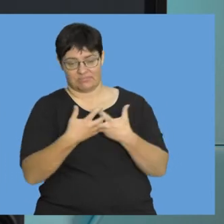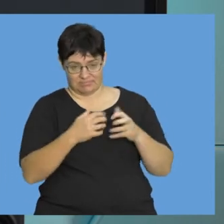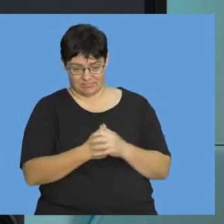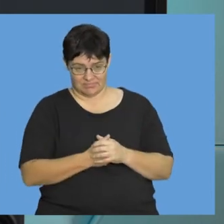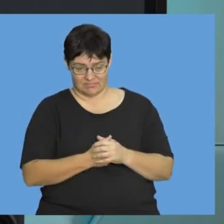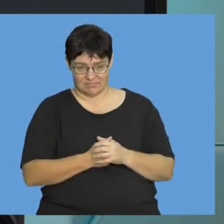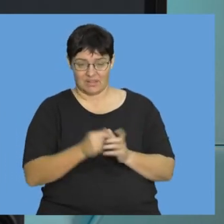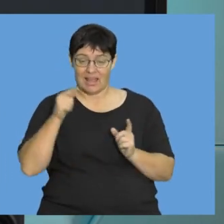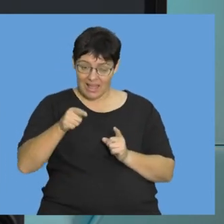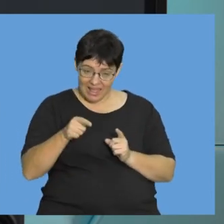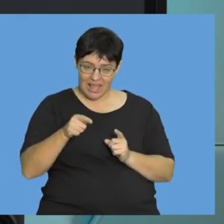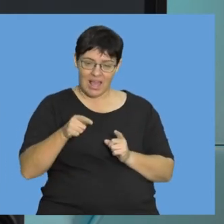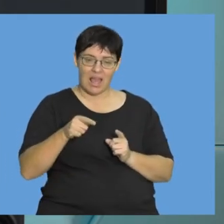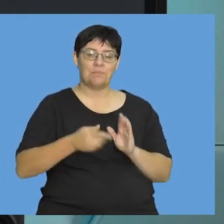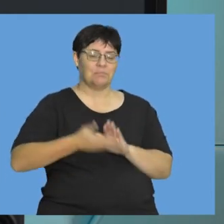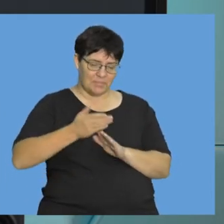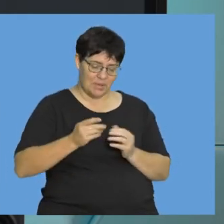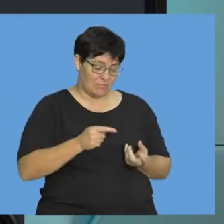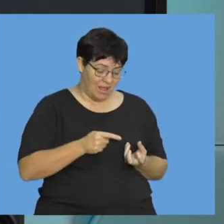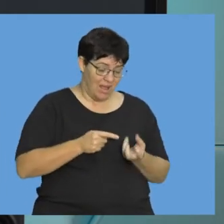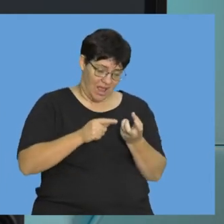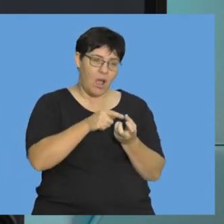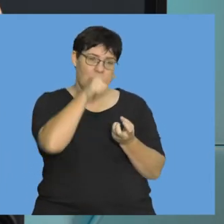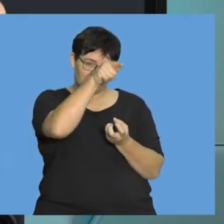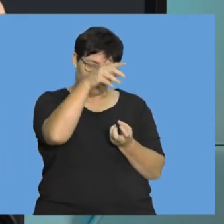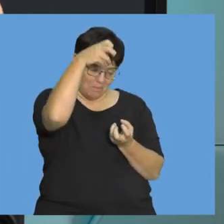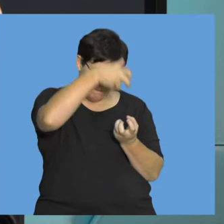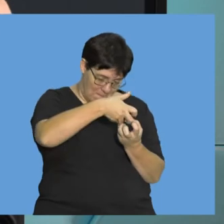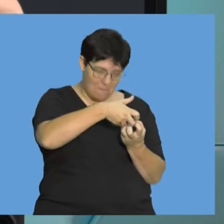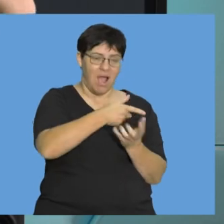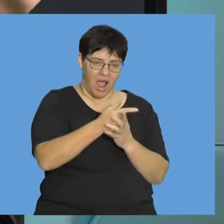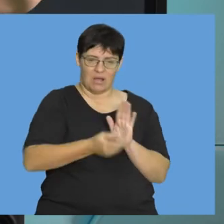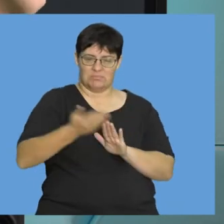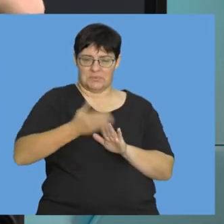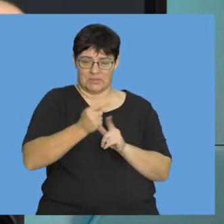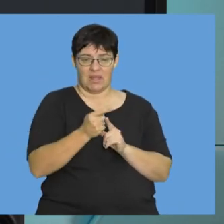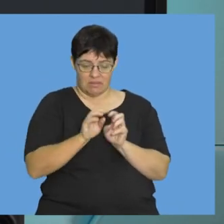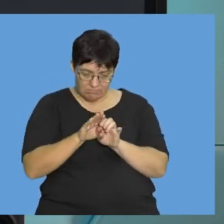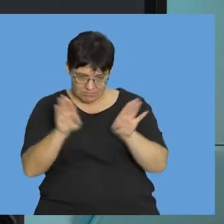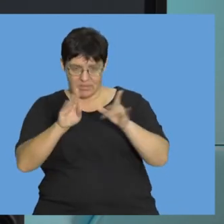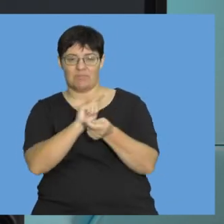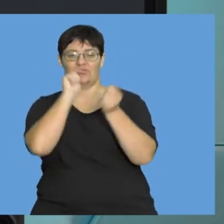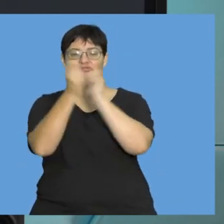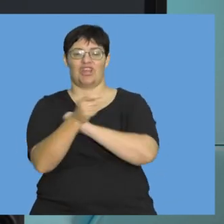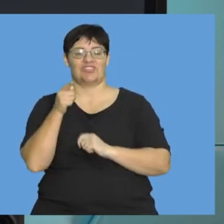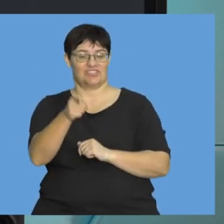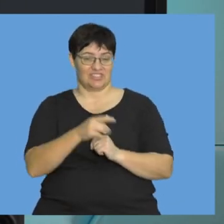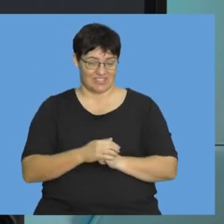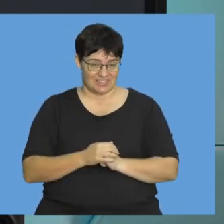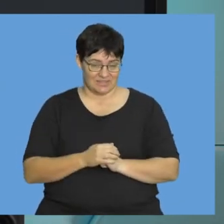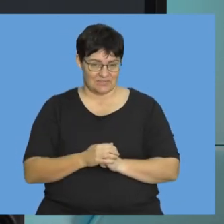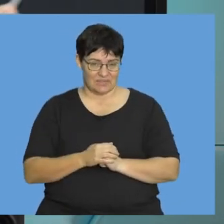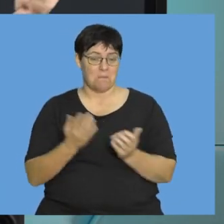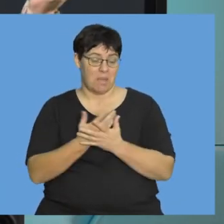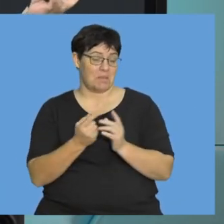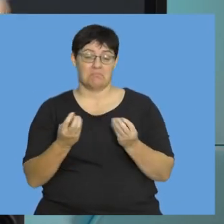The enzyme speeds up. It does the work. And when it comes apart, I have changed the substrate.